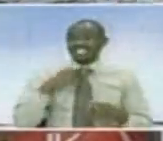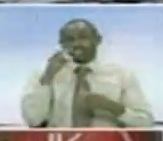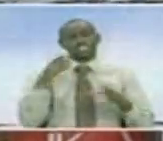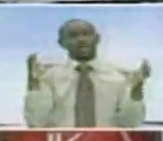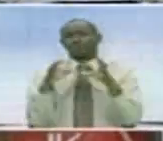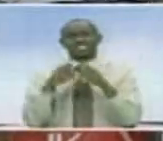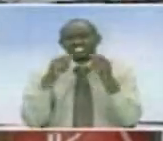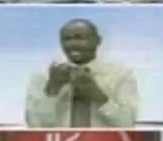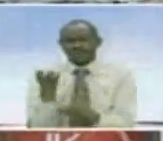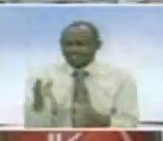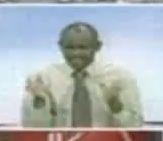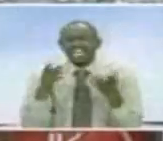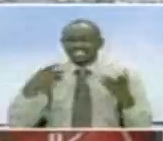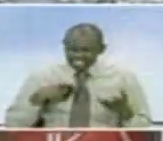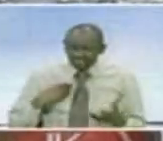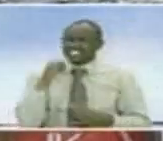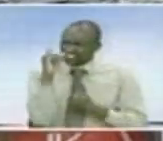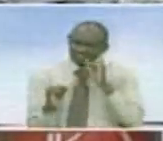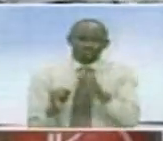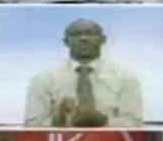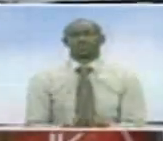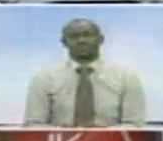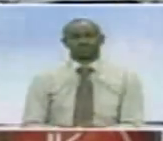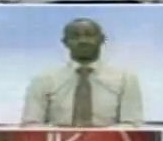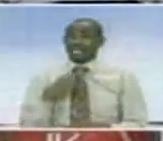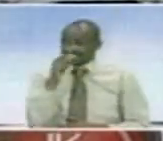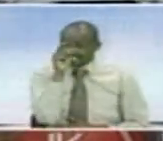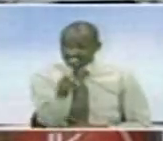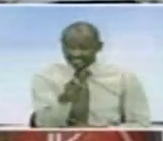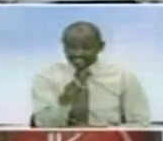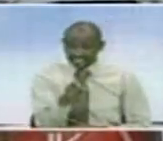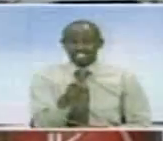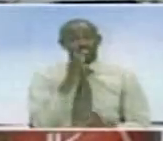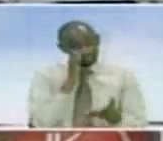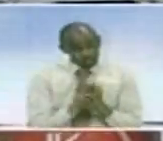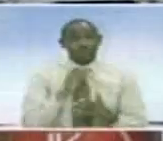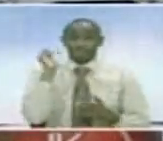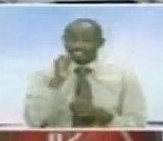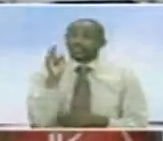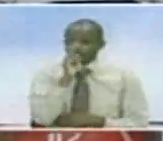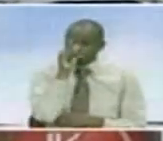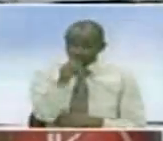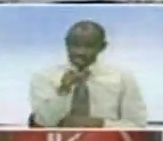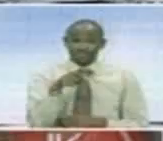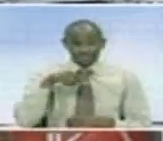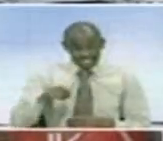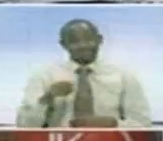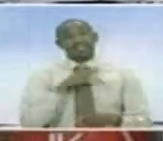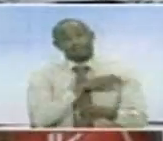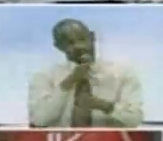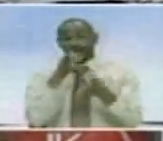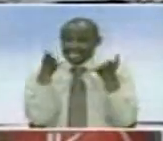I said in the morning, and I'll repeat here, that though President Uhuru Kenyatta is in power